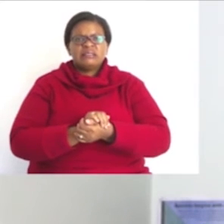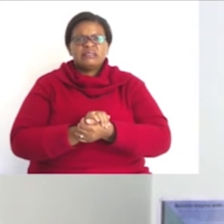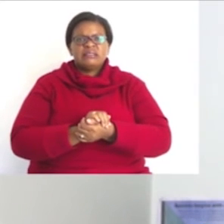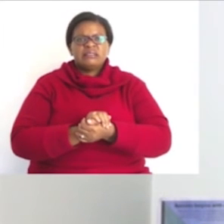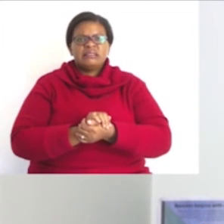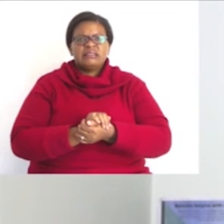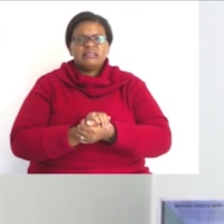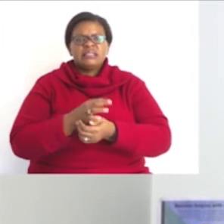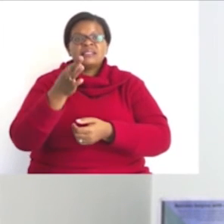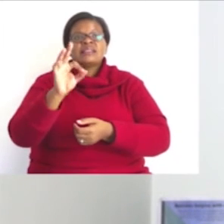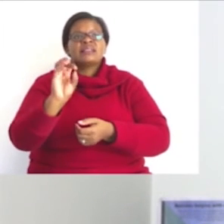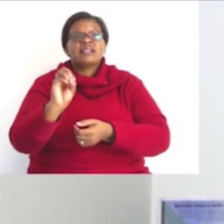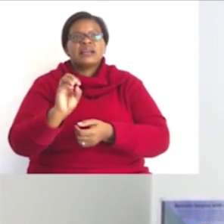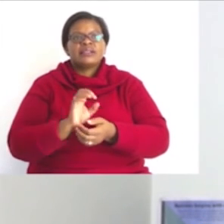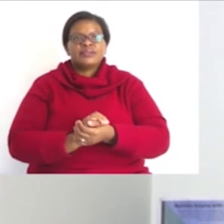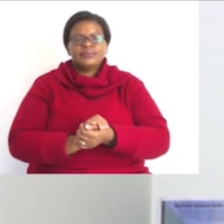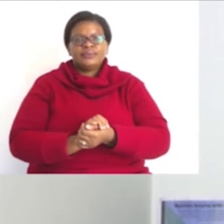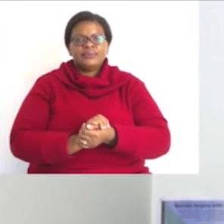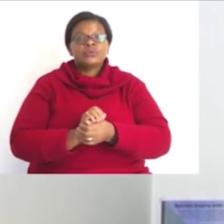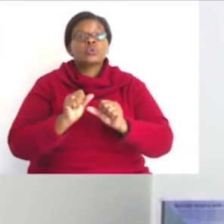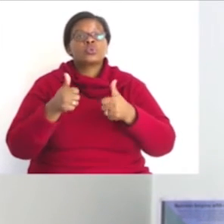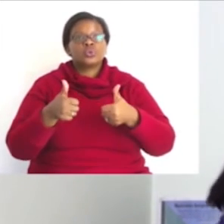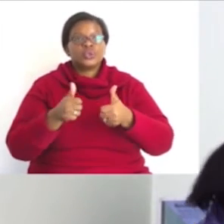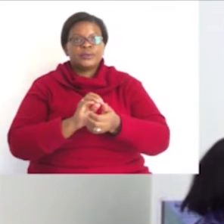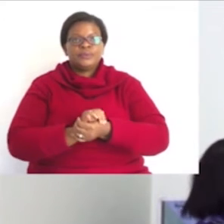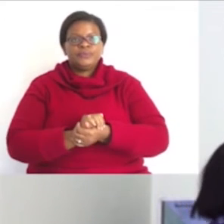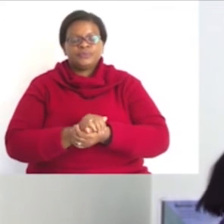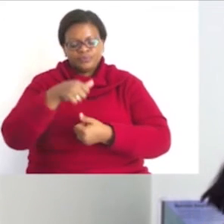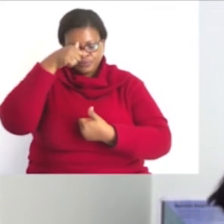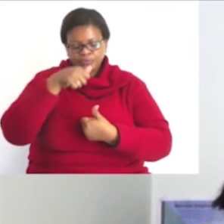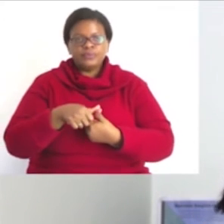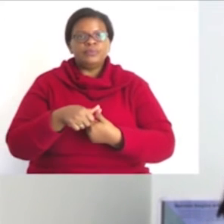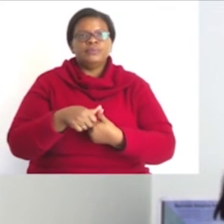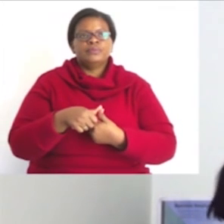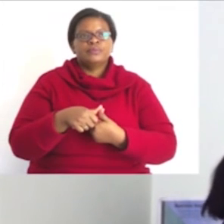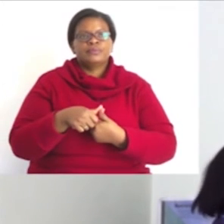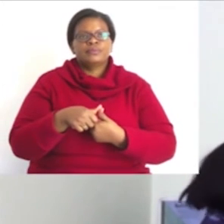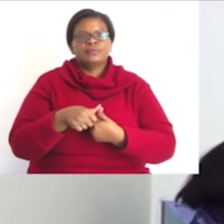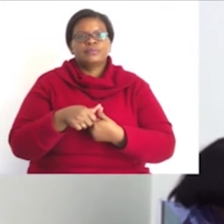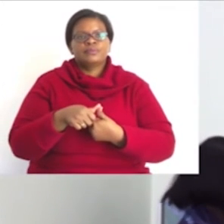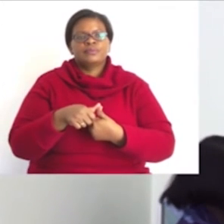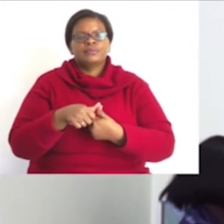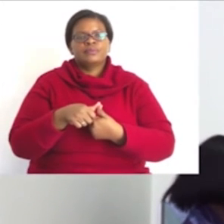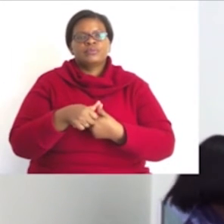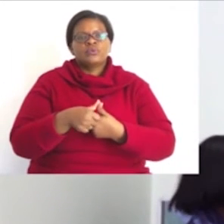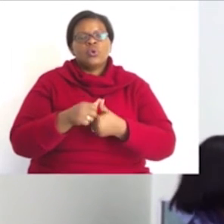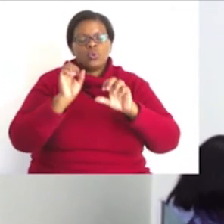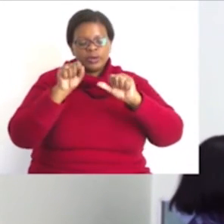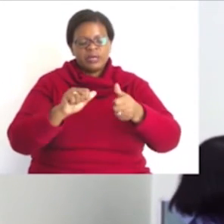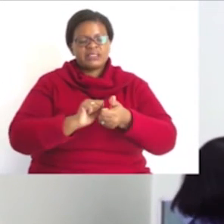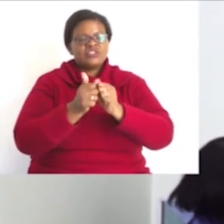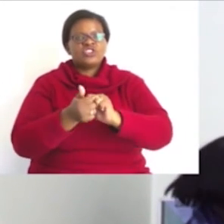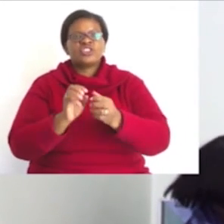is 90. Good. Remember that we have to switch the